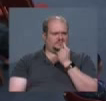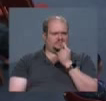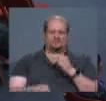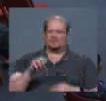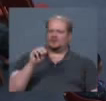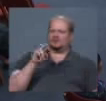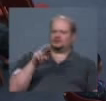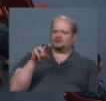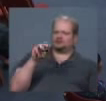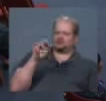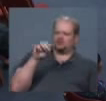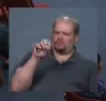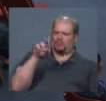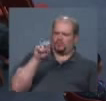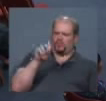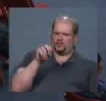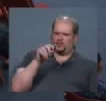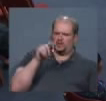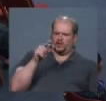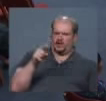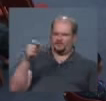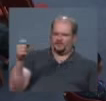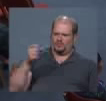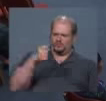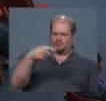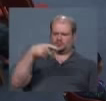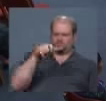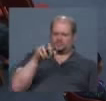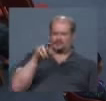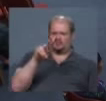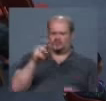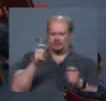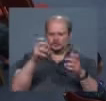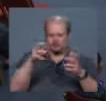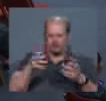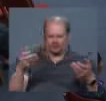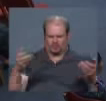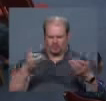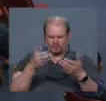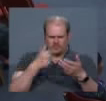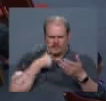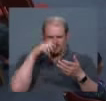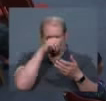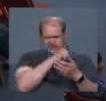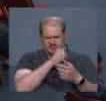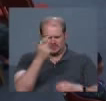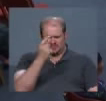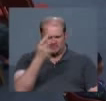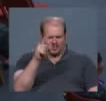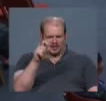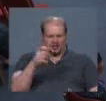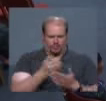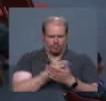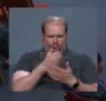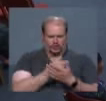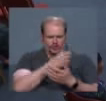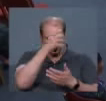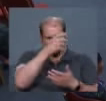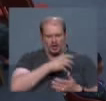Mr. Ward, have you brought the Parks Director and introduced him, or did I miss something? The new